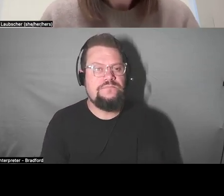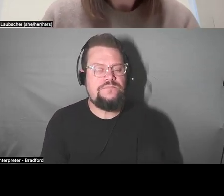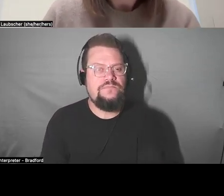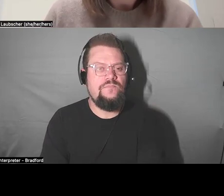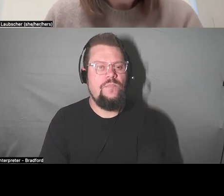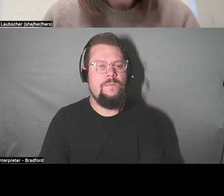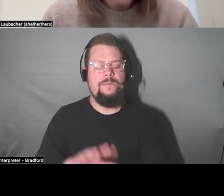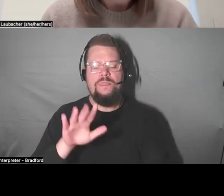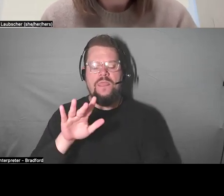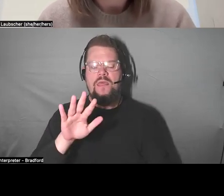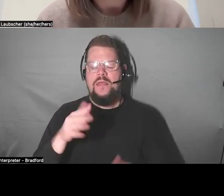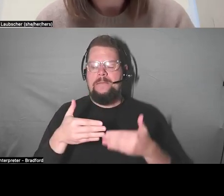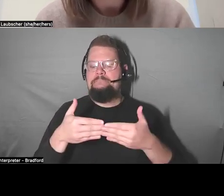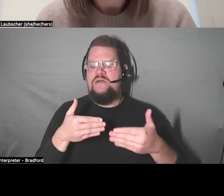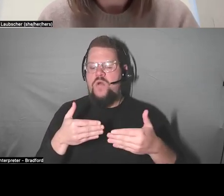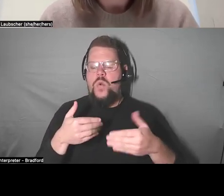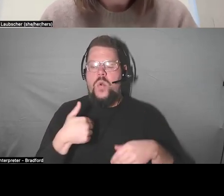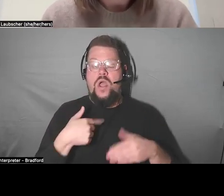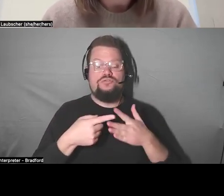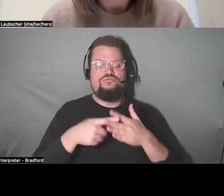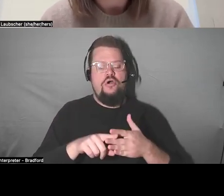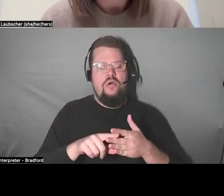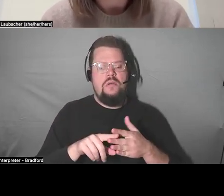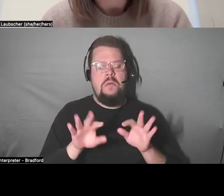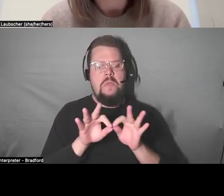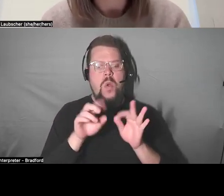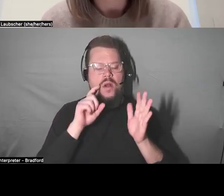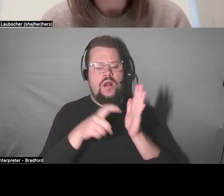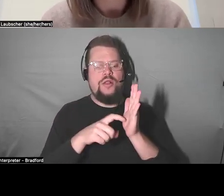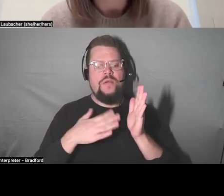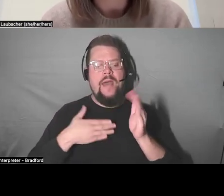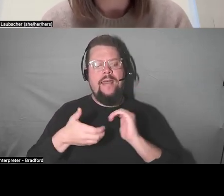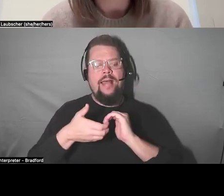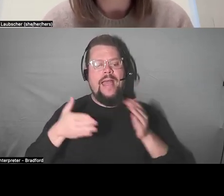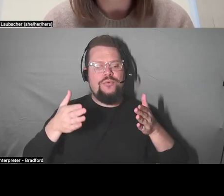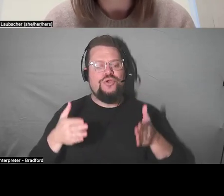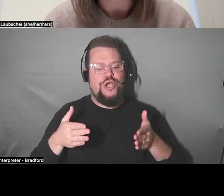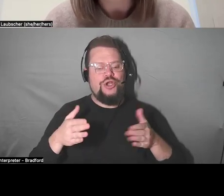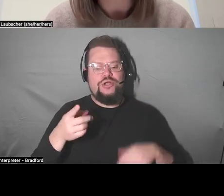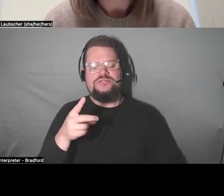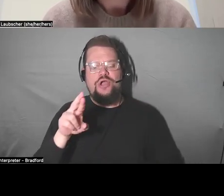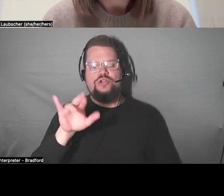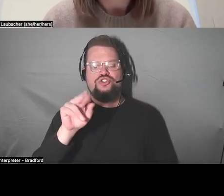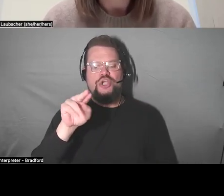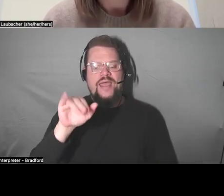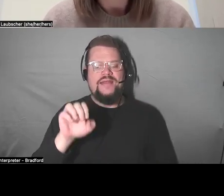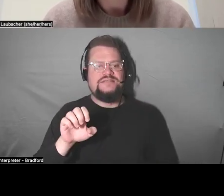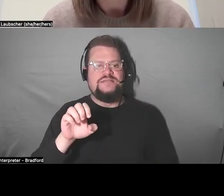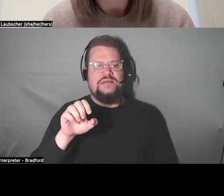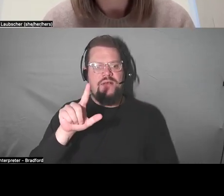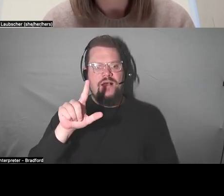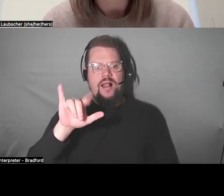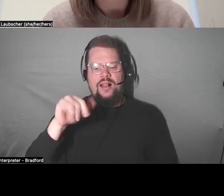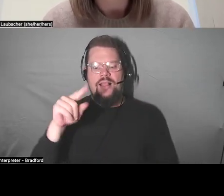I also, before I really get started, I want to acknowledge my collaborator on this work, Dr. Janice Light. She was my